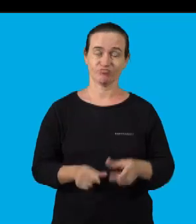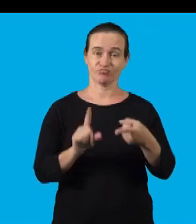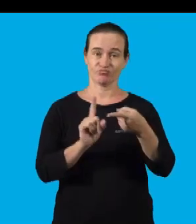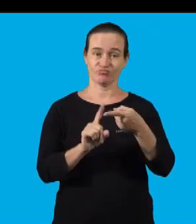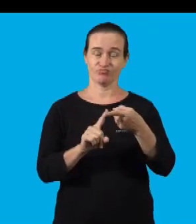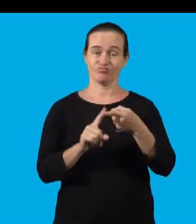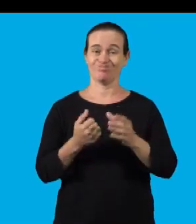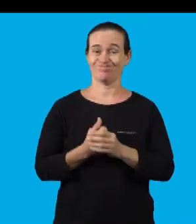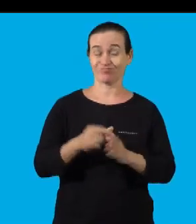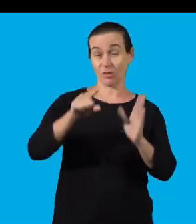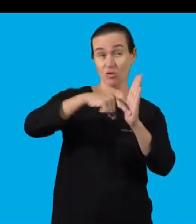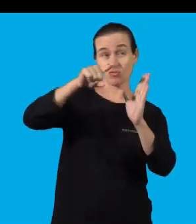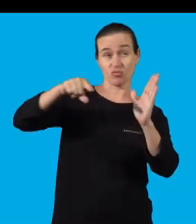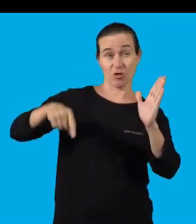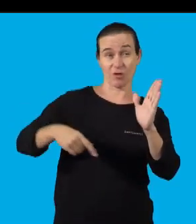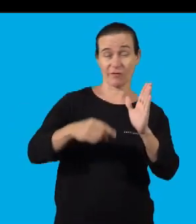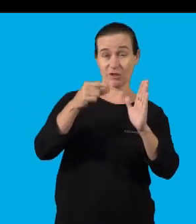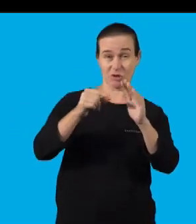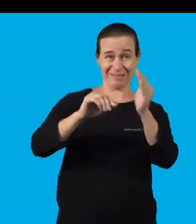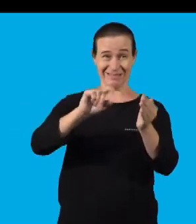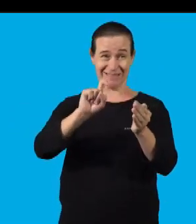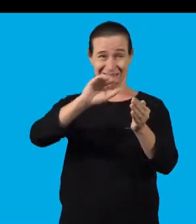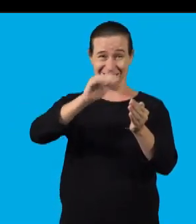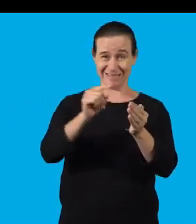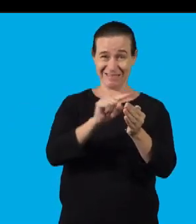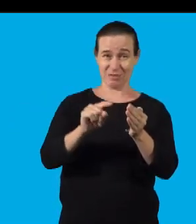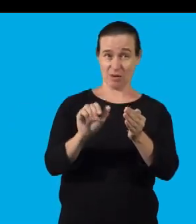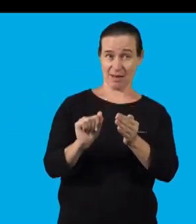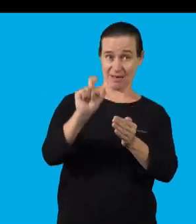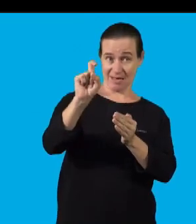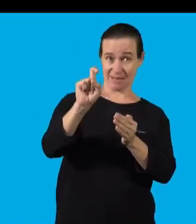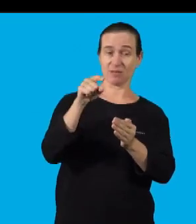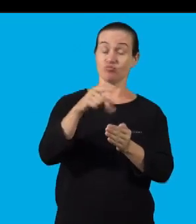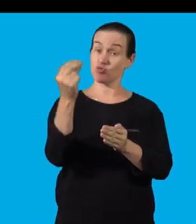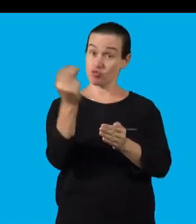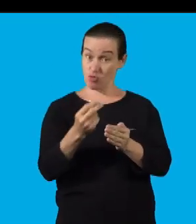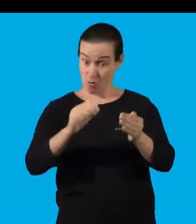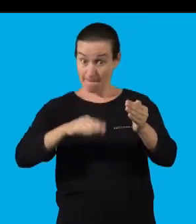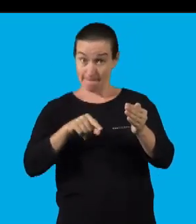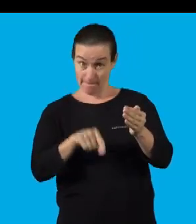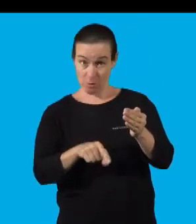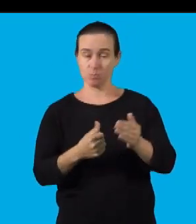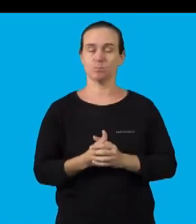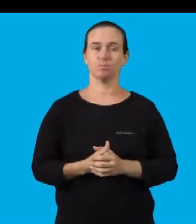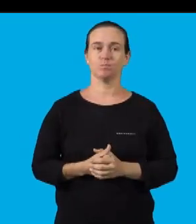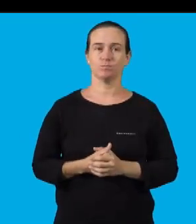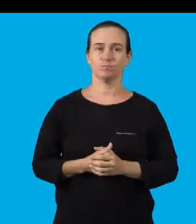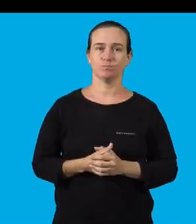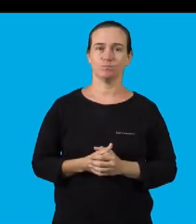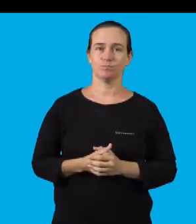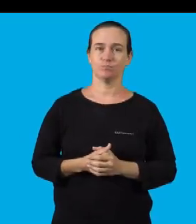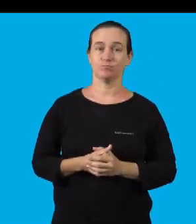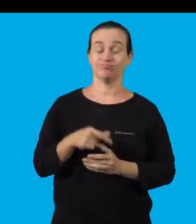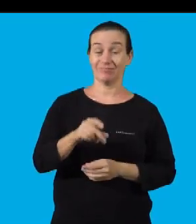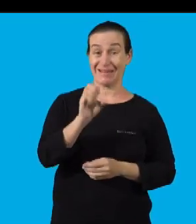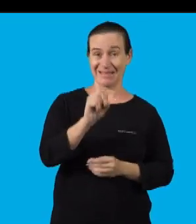The first question there says, the graph of g of x is equals to a exponent x is drawn in the sketch